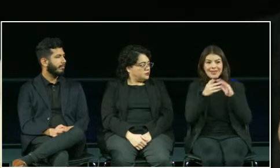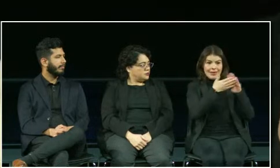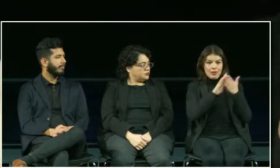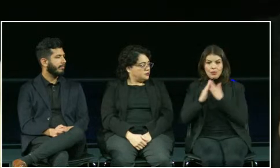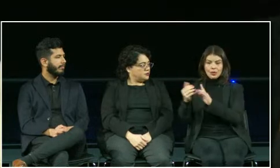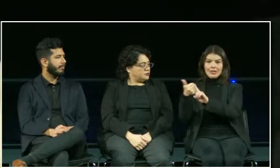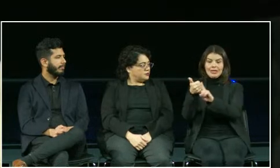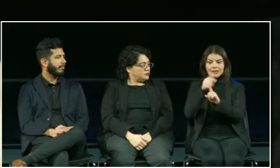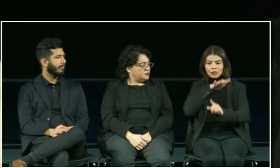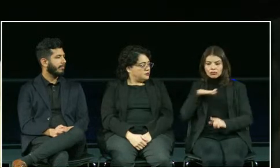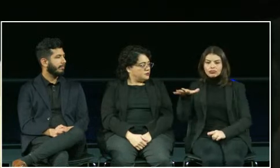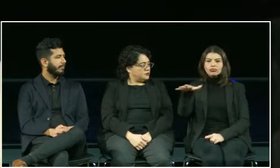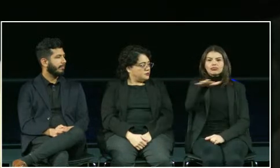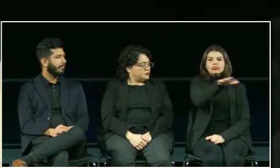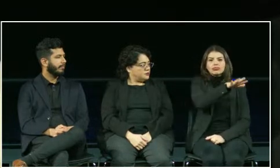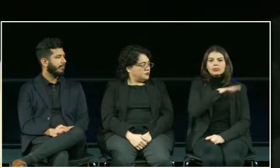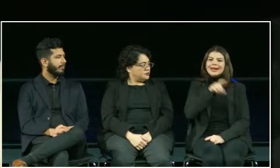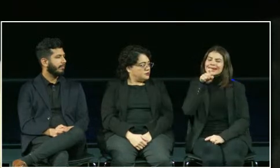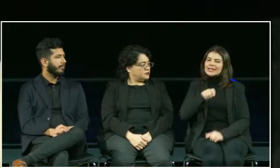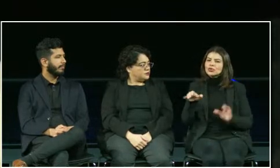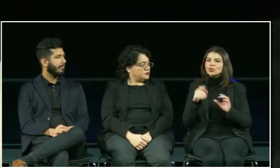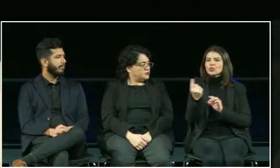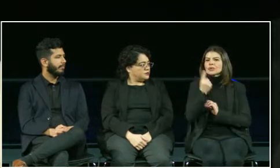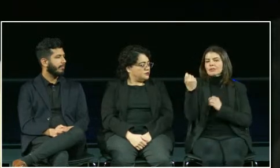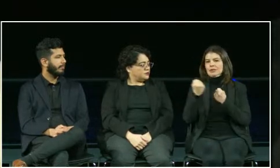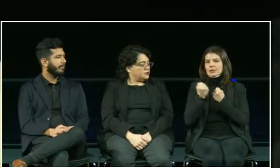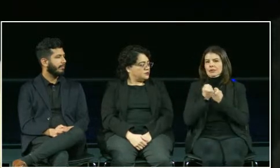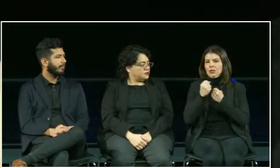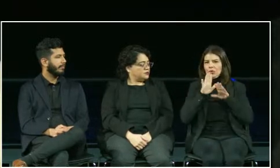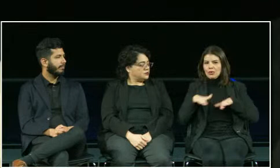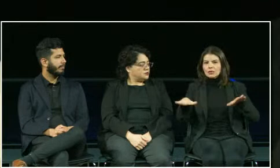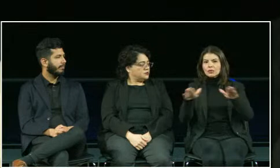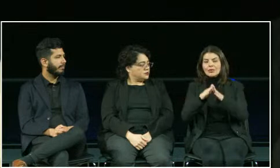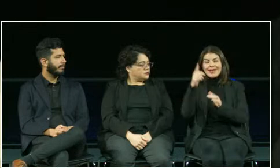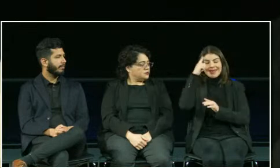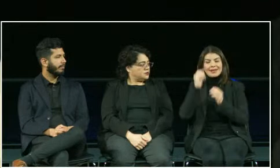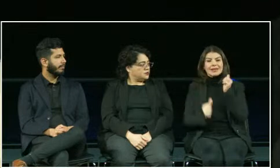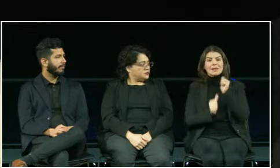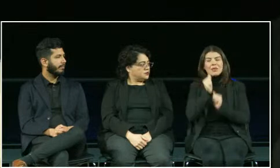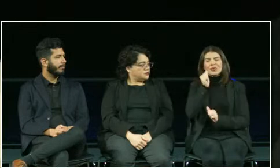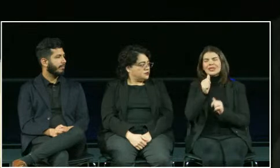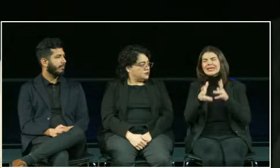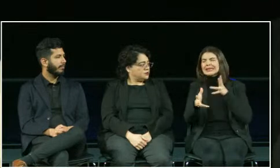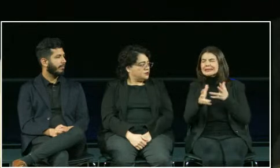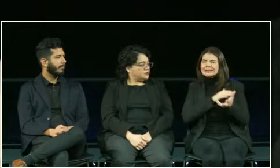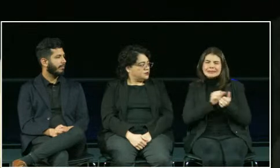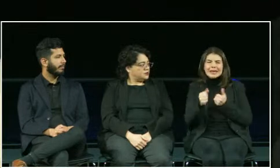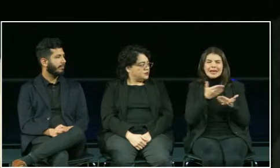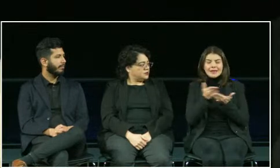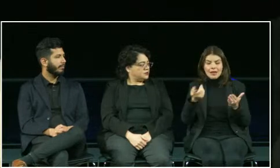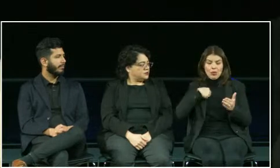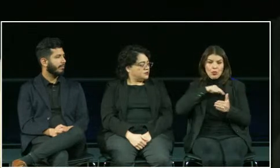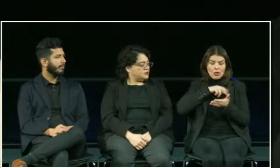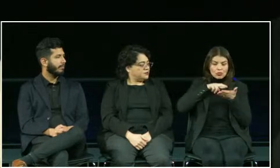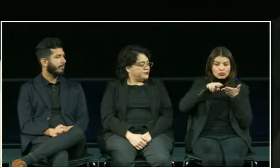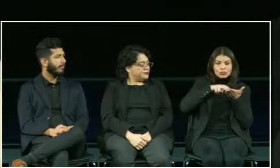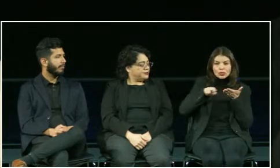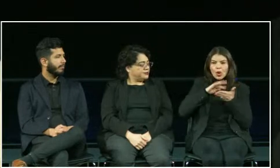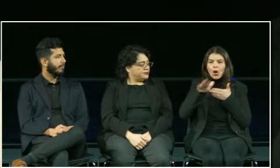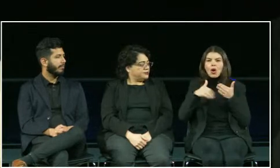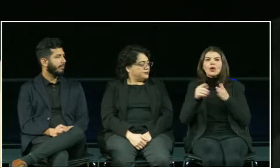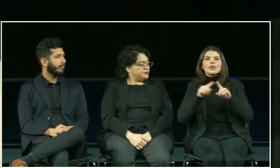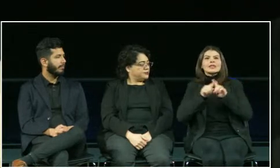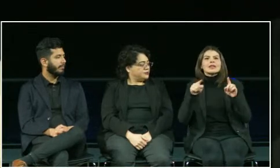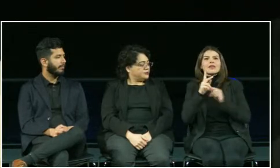community around these kids have to do something about it. Because I think the most devastating thing when we got into the research on all of